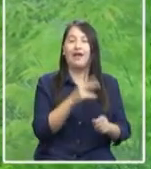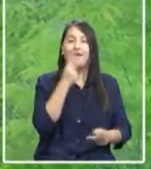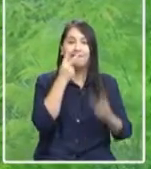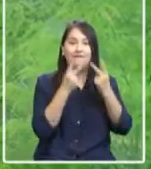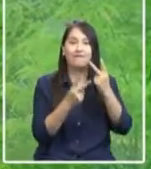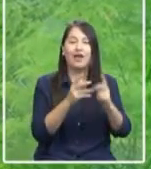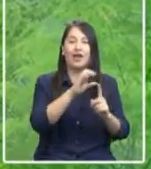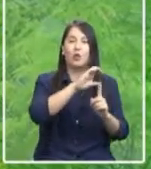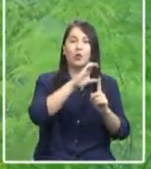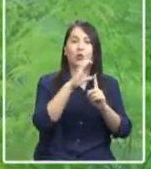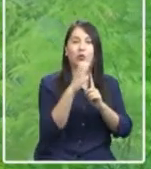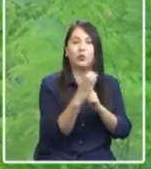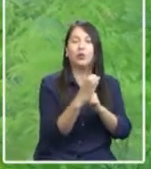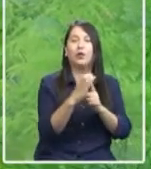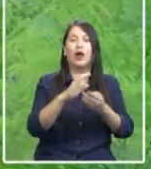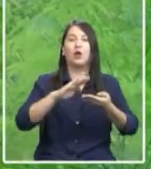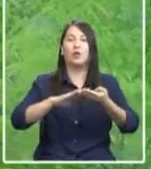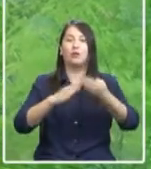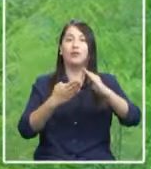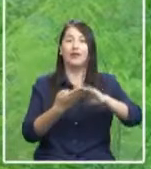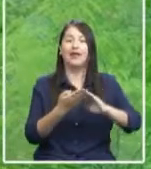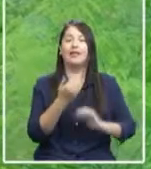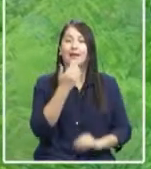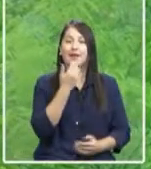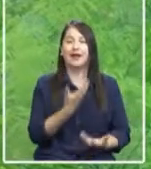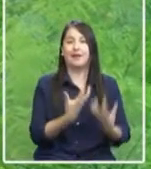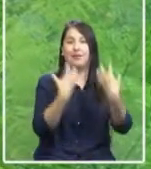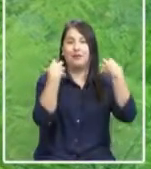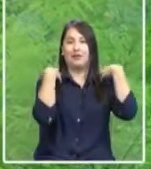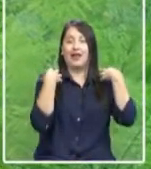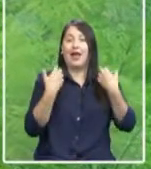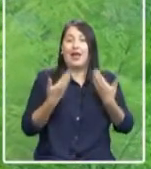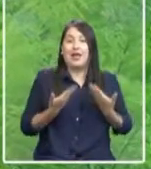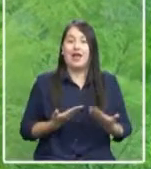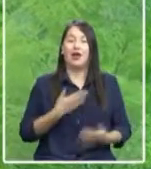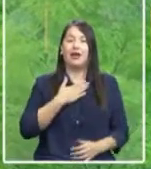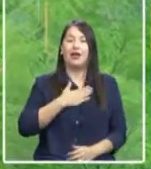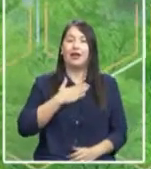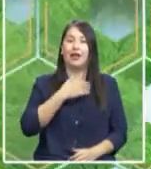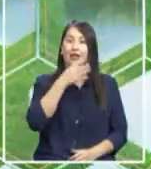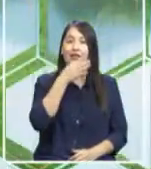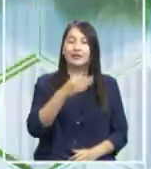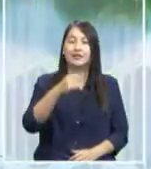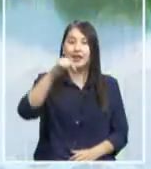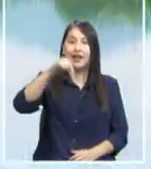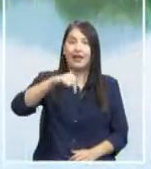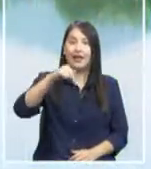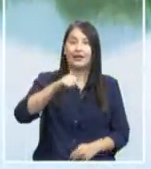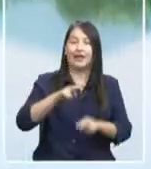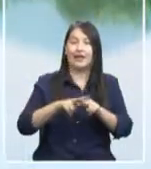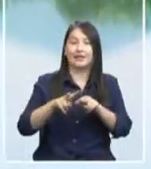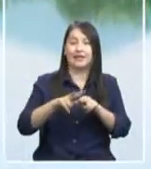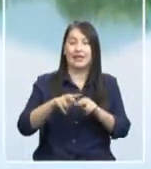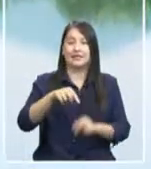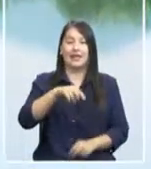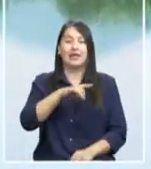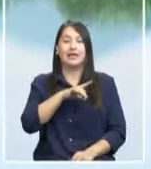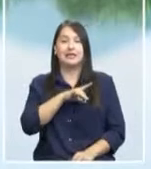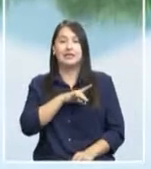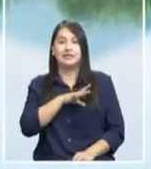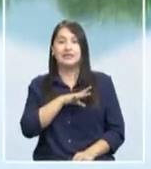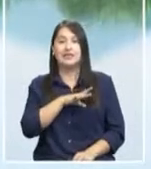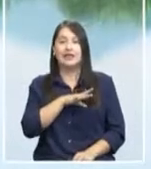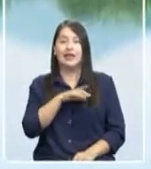may I take this moment to say that this event hosted in Chile is coming at a time when your society has